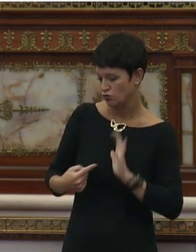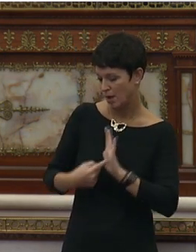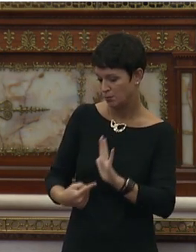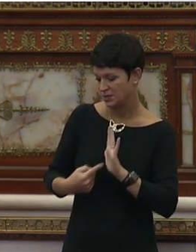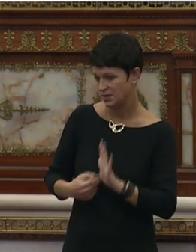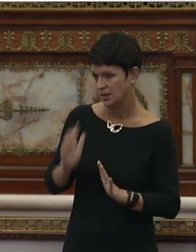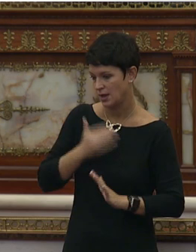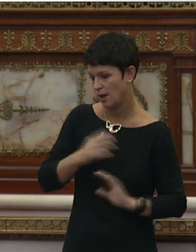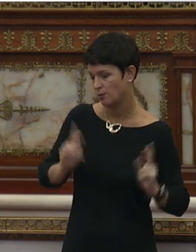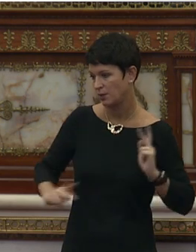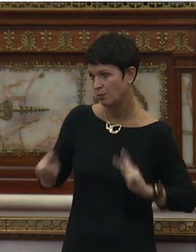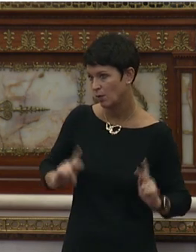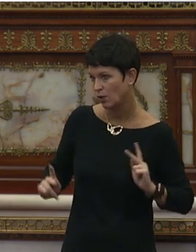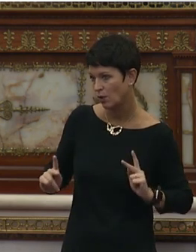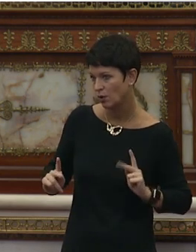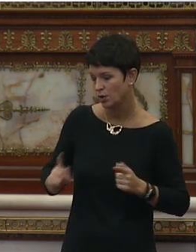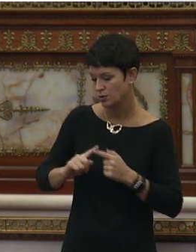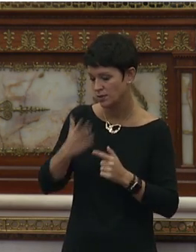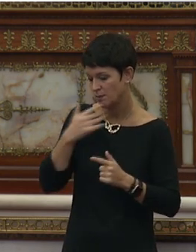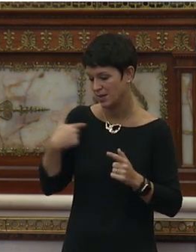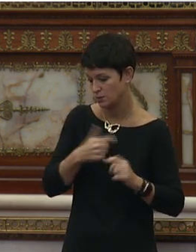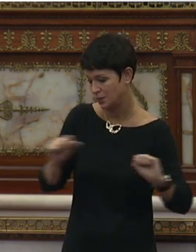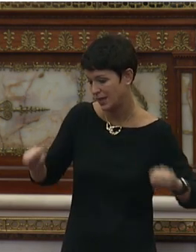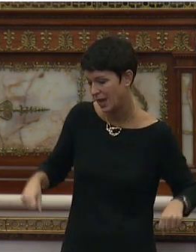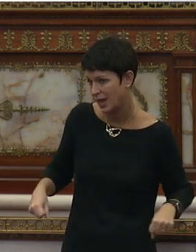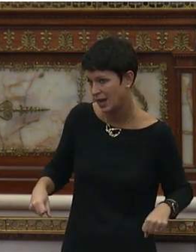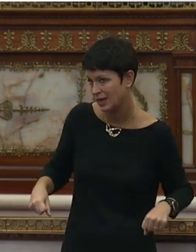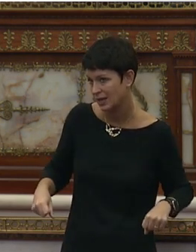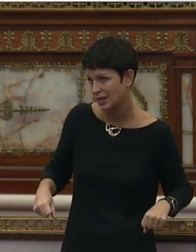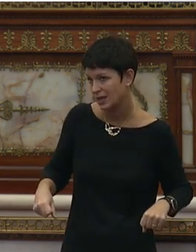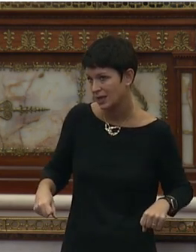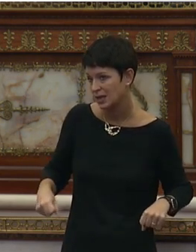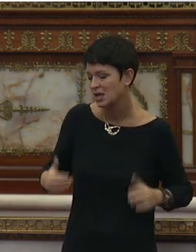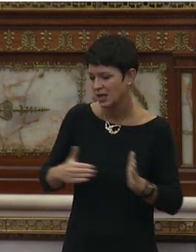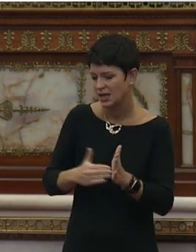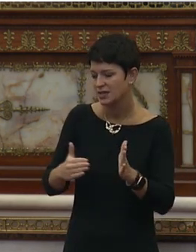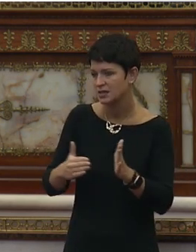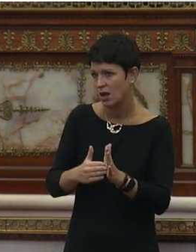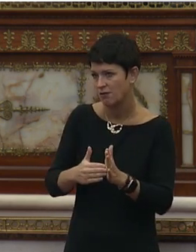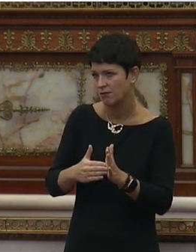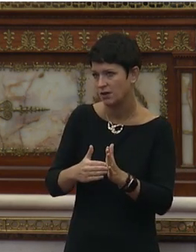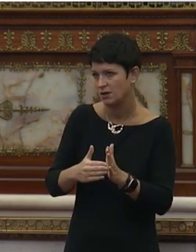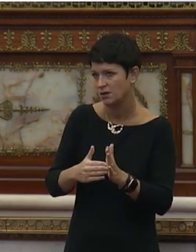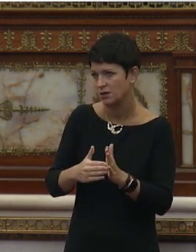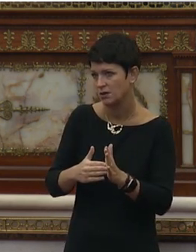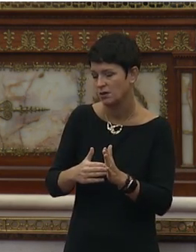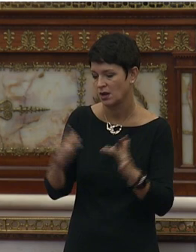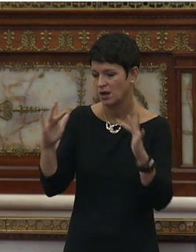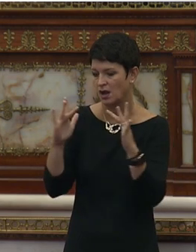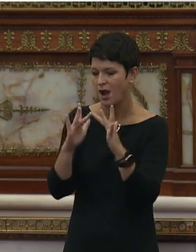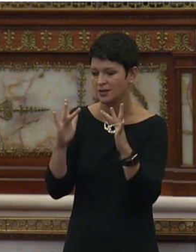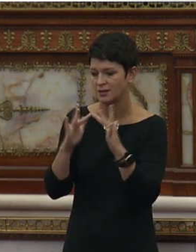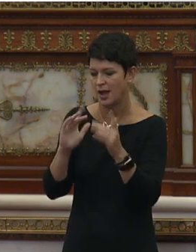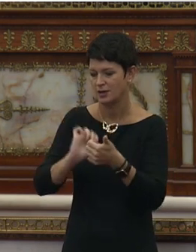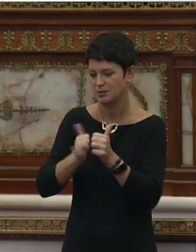representing our people to the best of our ability, is often a contact sport.